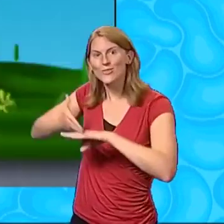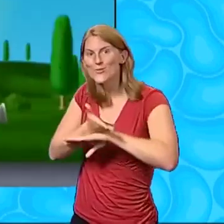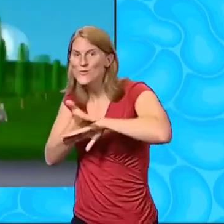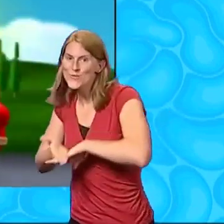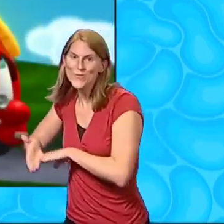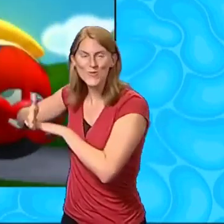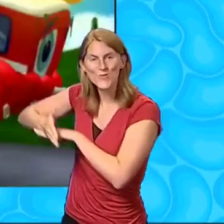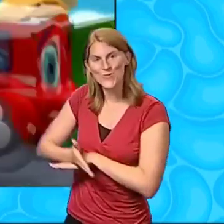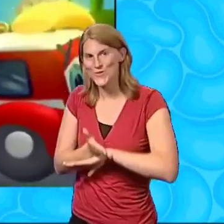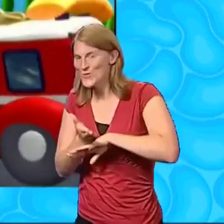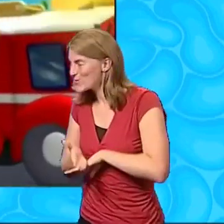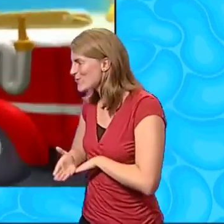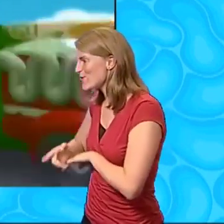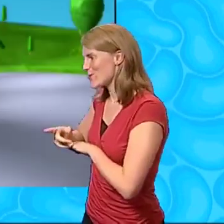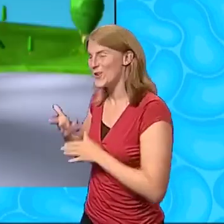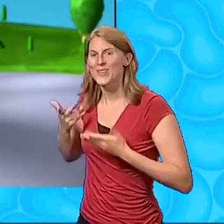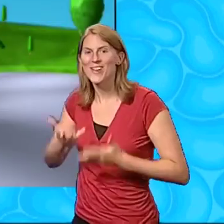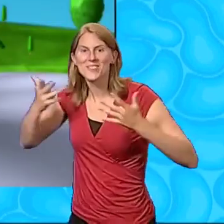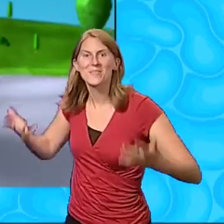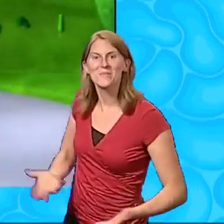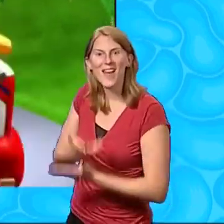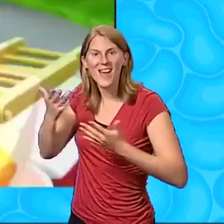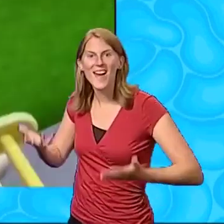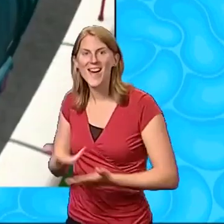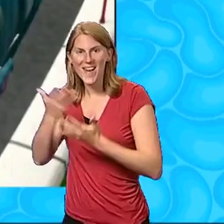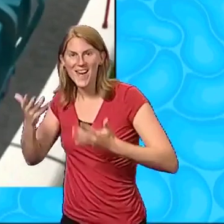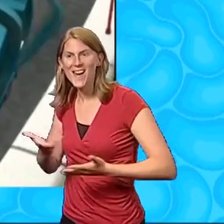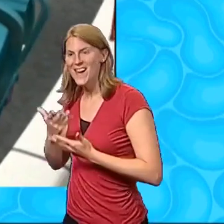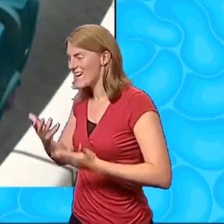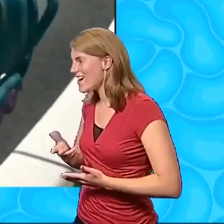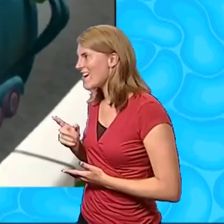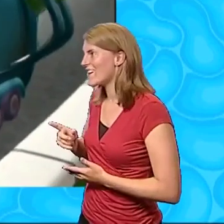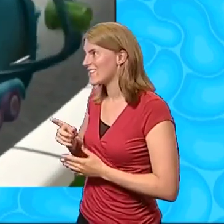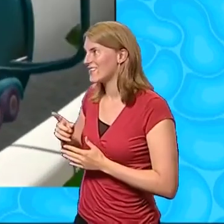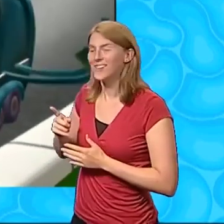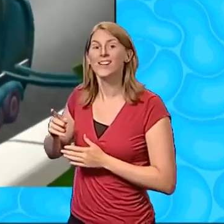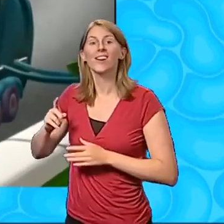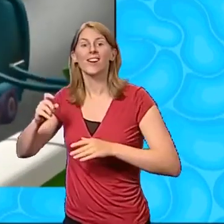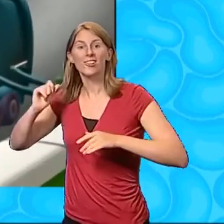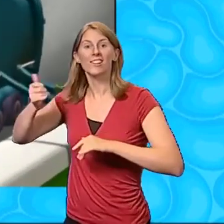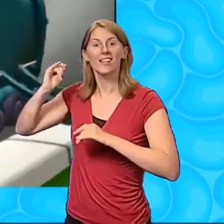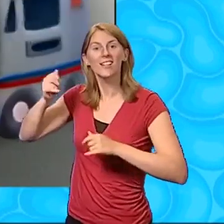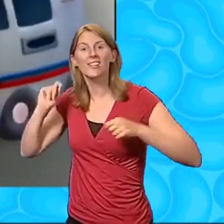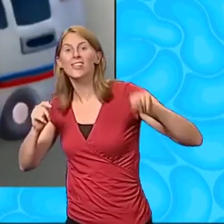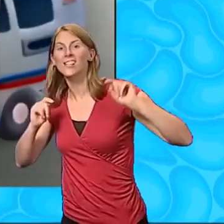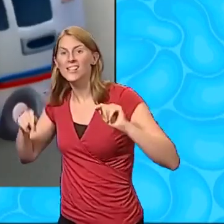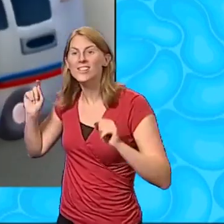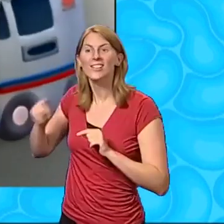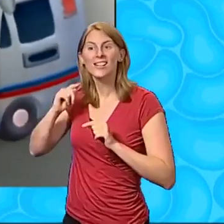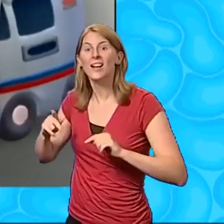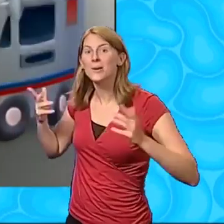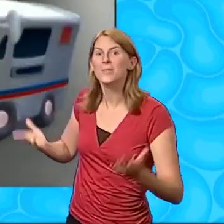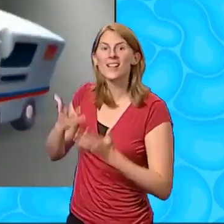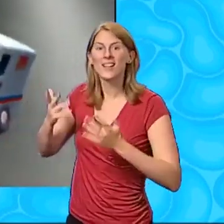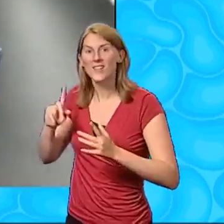Fire Engine Here comes Finley, it's time to play Ring, ring, ring! Let's play with Finley Clang,